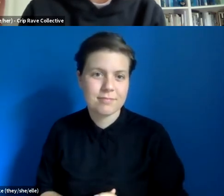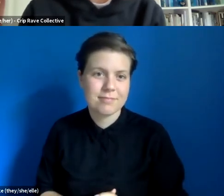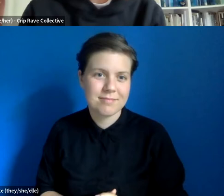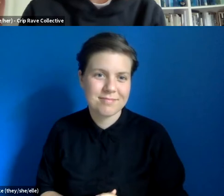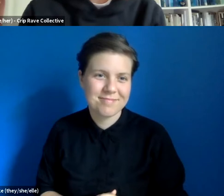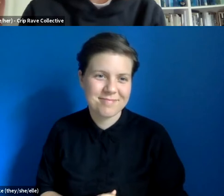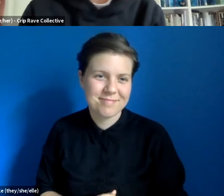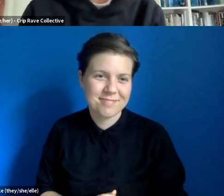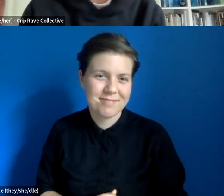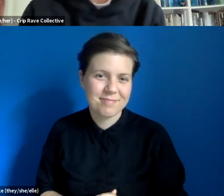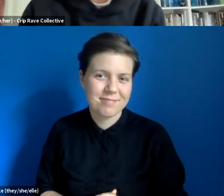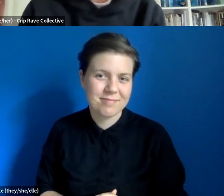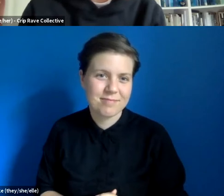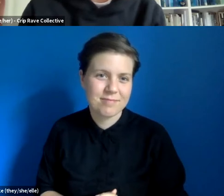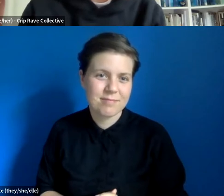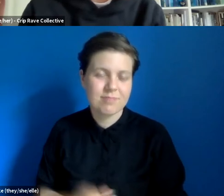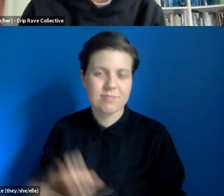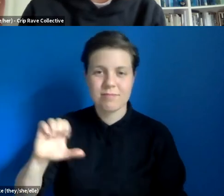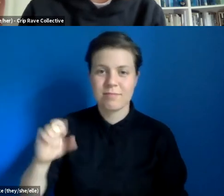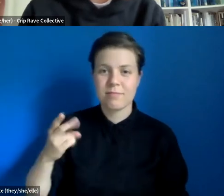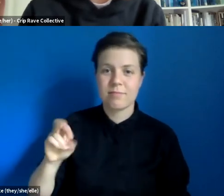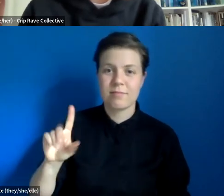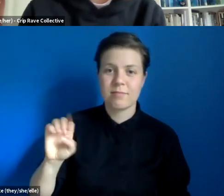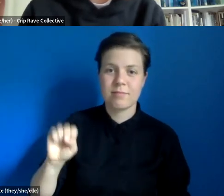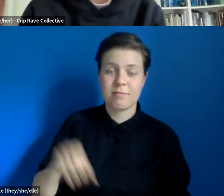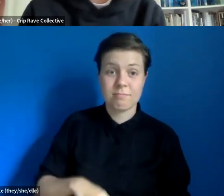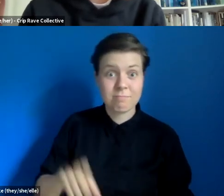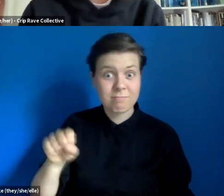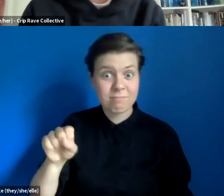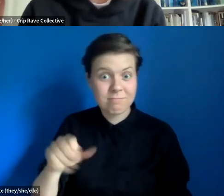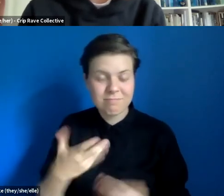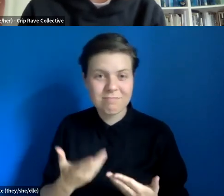Thanks, Gift. I think I'm really keen to hear